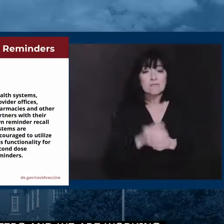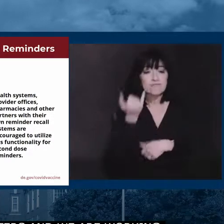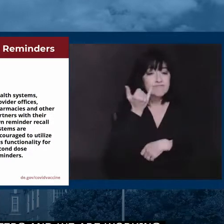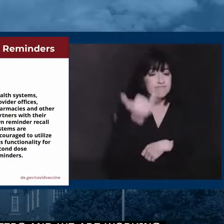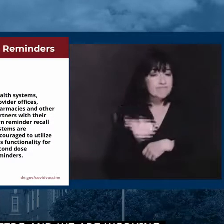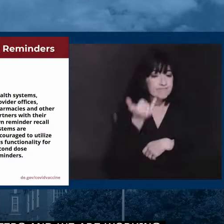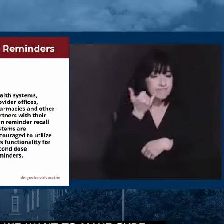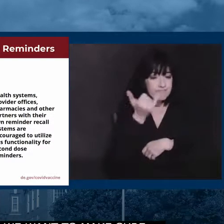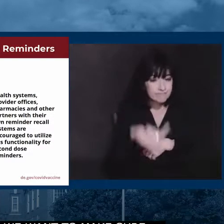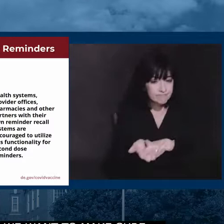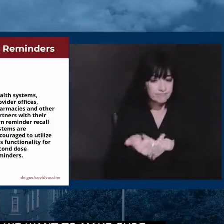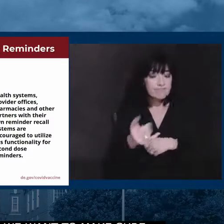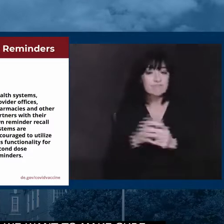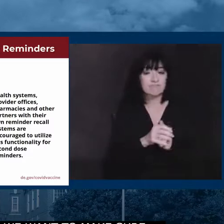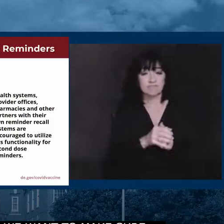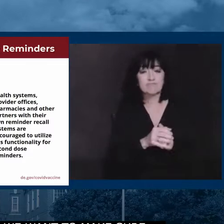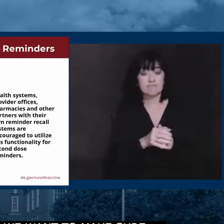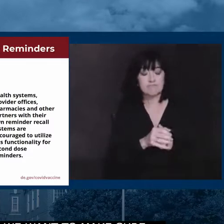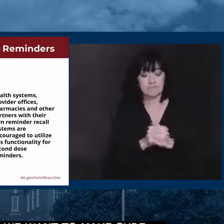get their second dose.